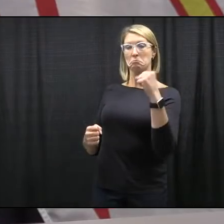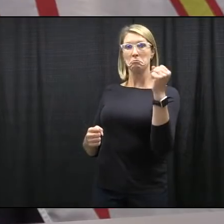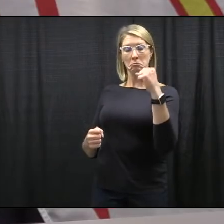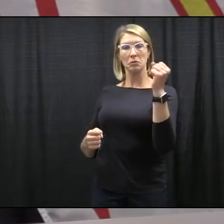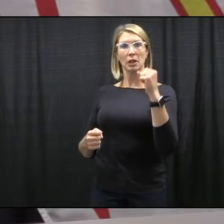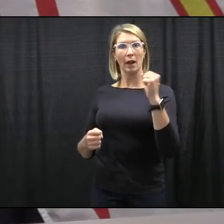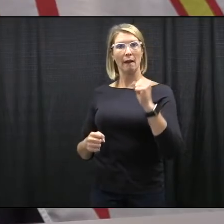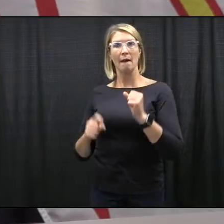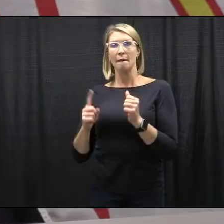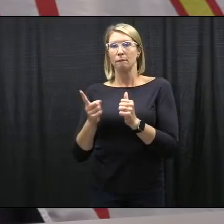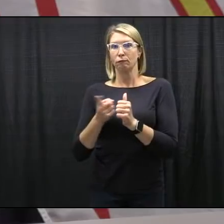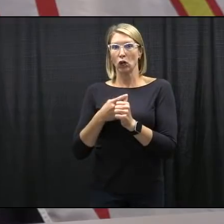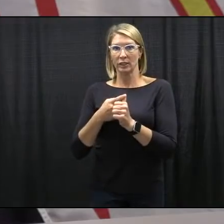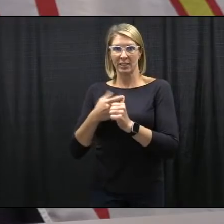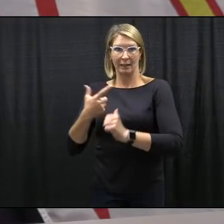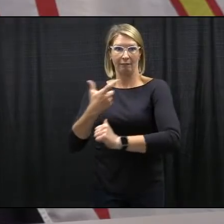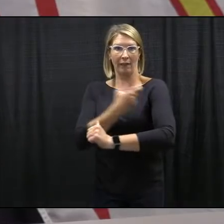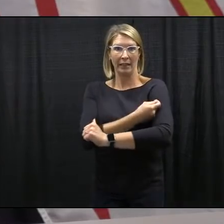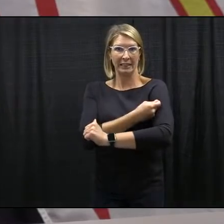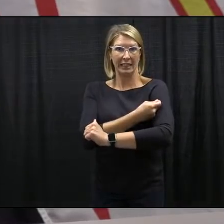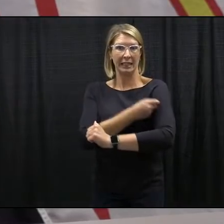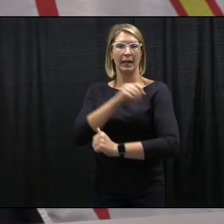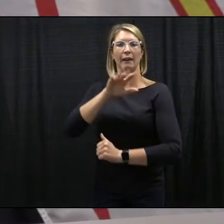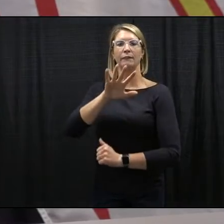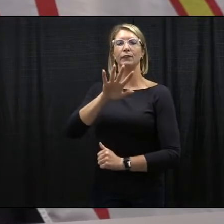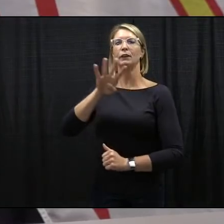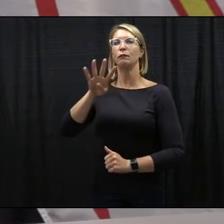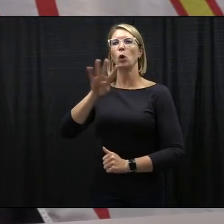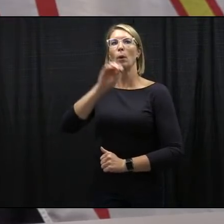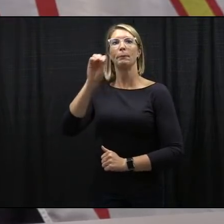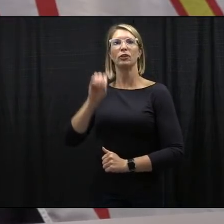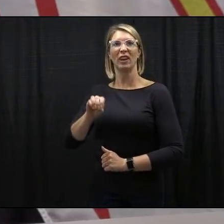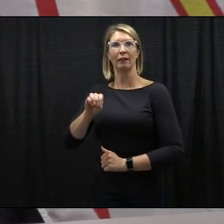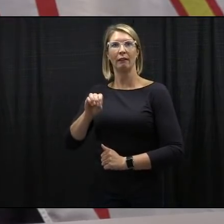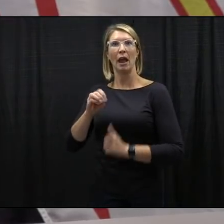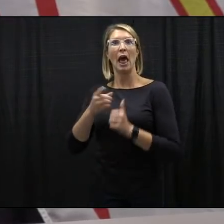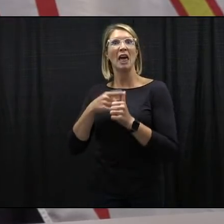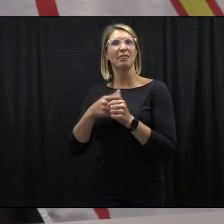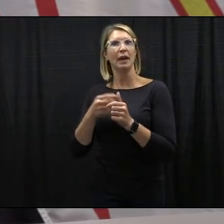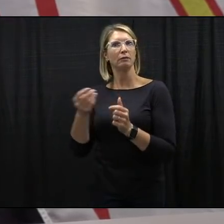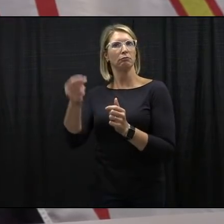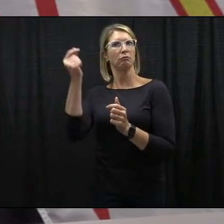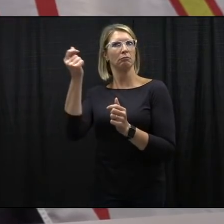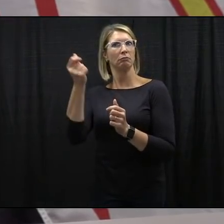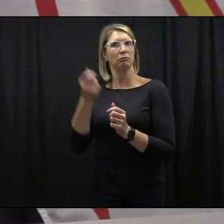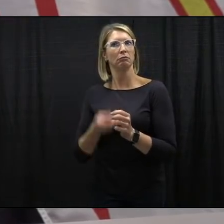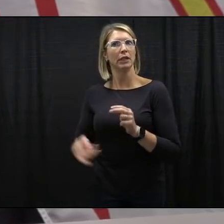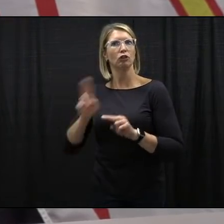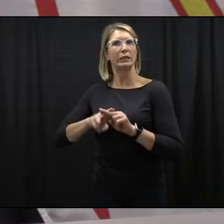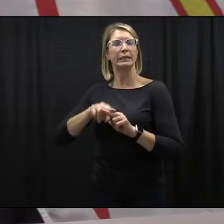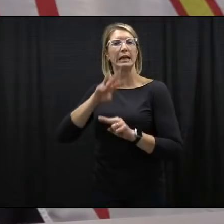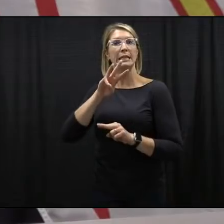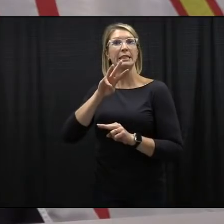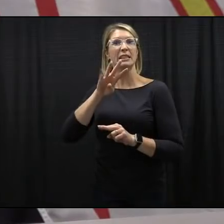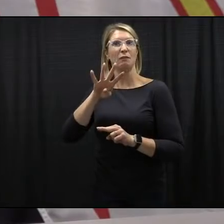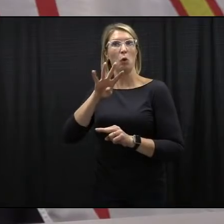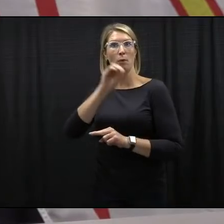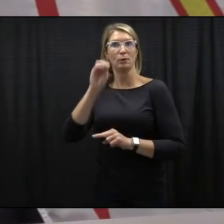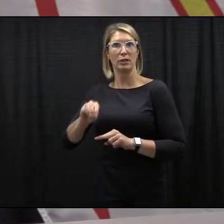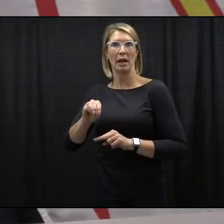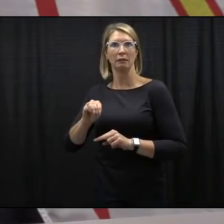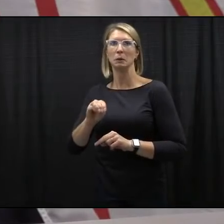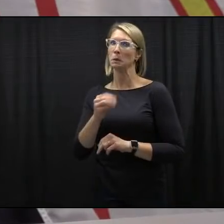from 54% of the population having received first doses to 60%. So, that's certainly